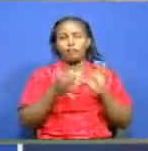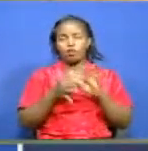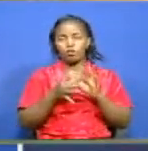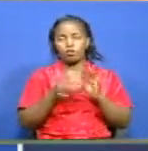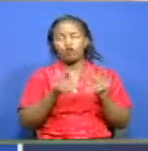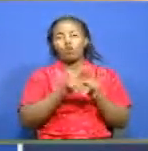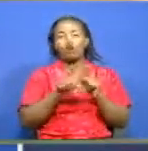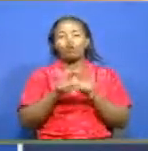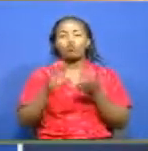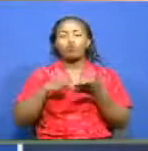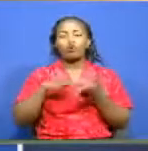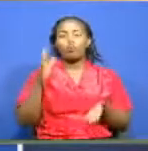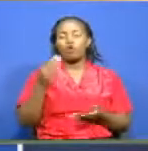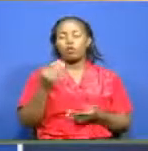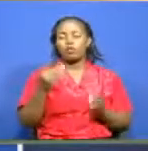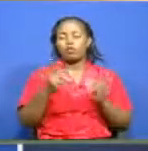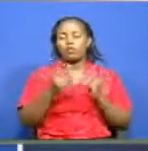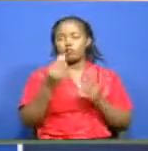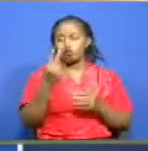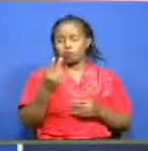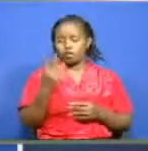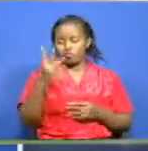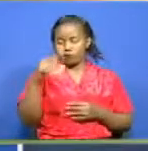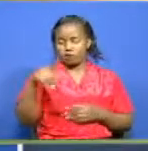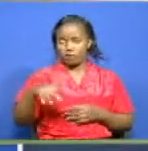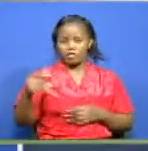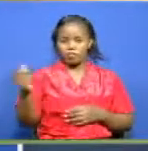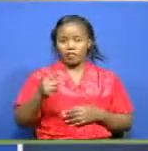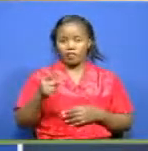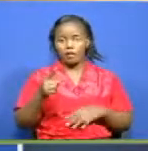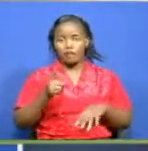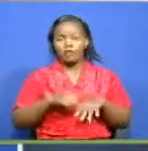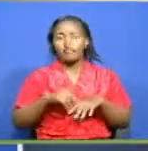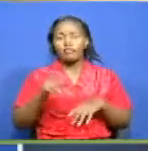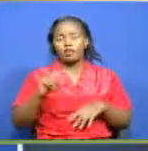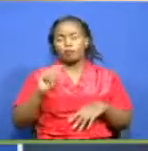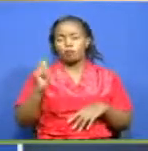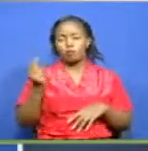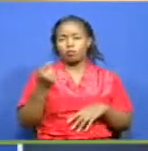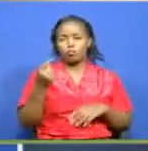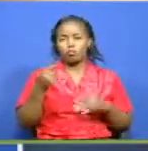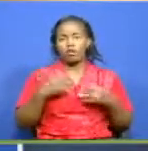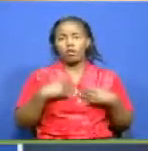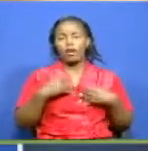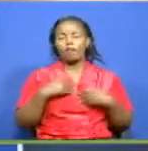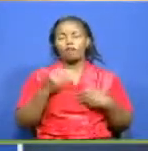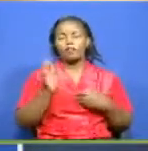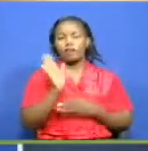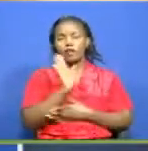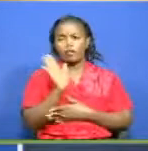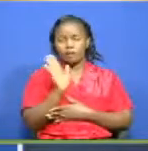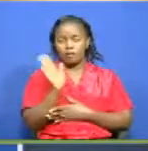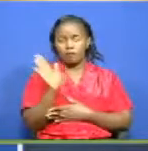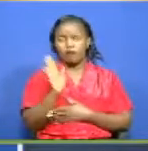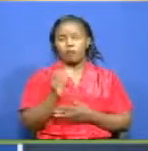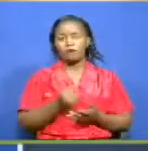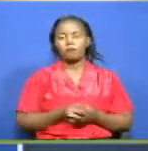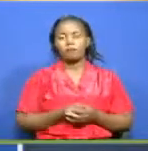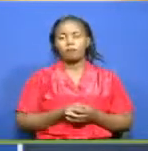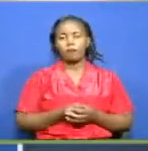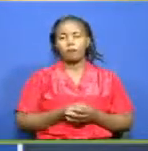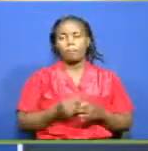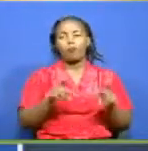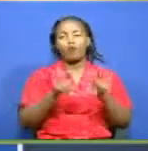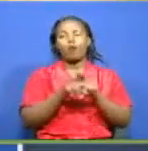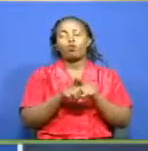be on the 24th of this month, when the Starlets take on Zambia in an international friendly match in Lusaka. Meanwhile, the Federation